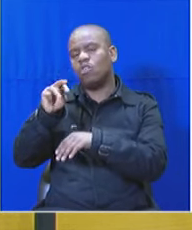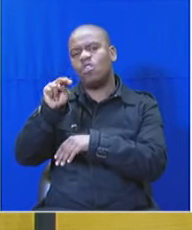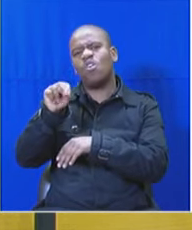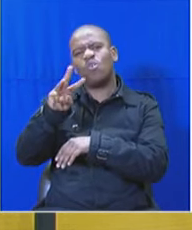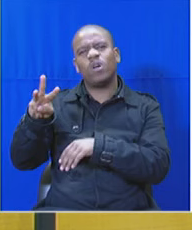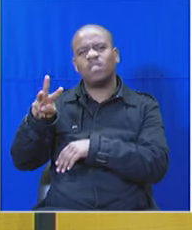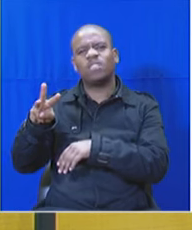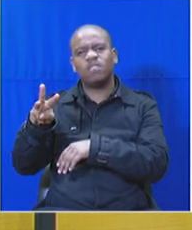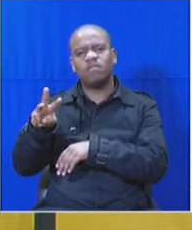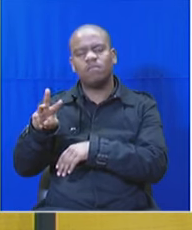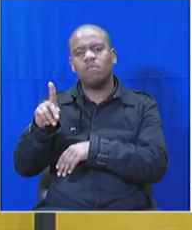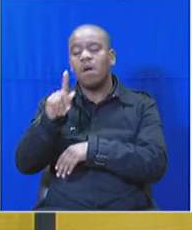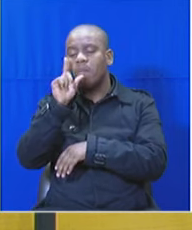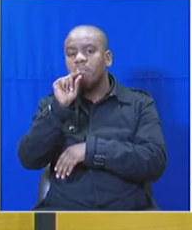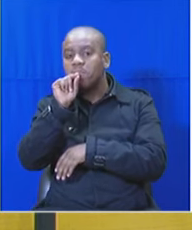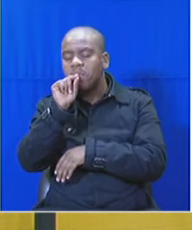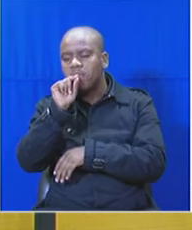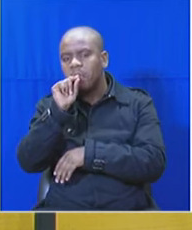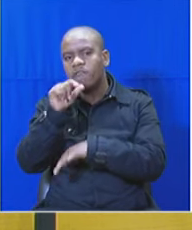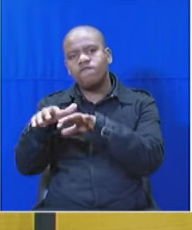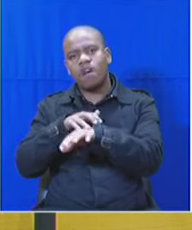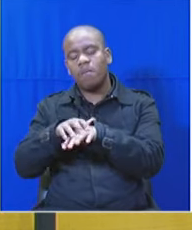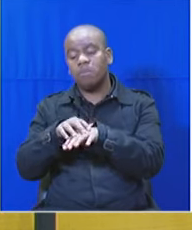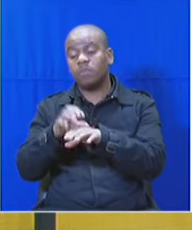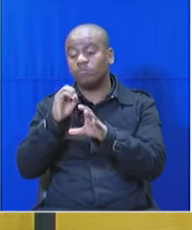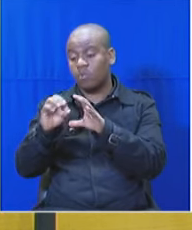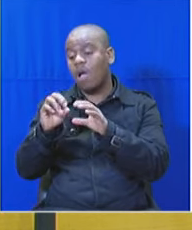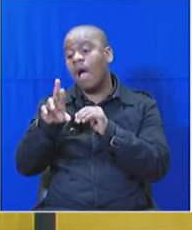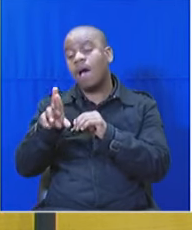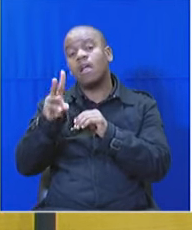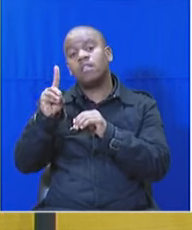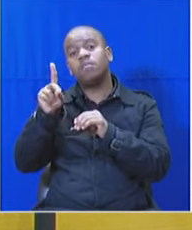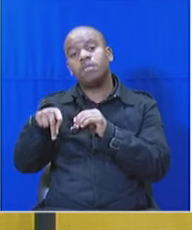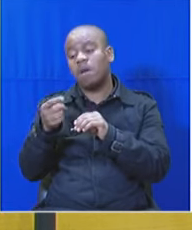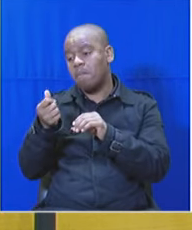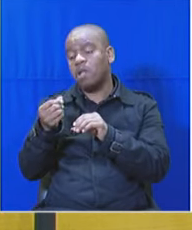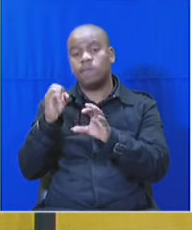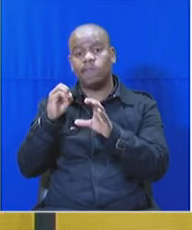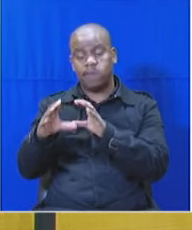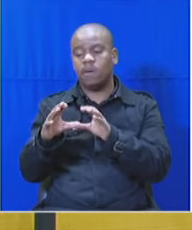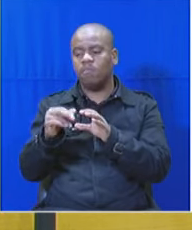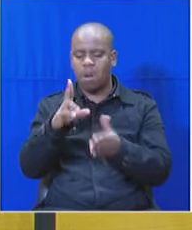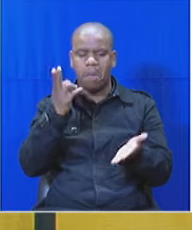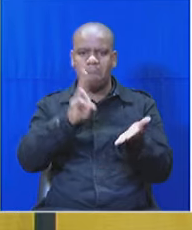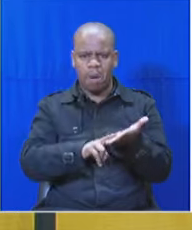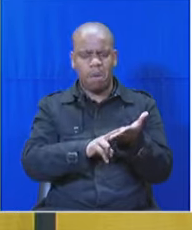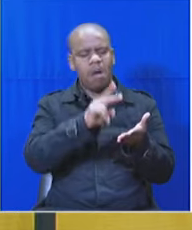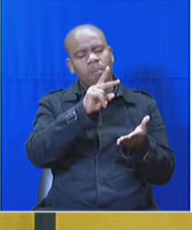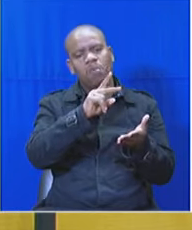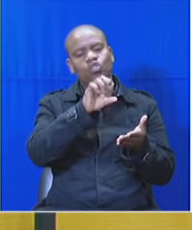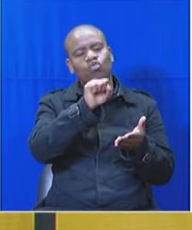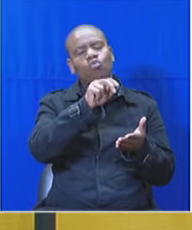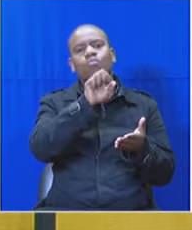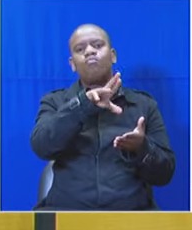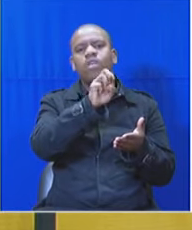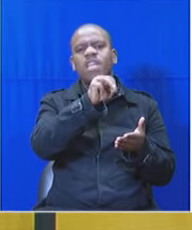poultry district in which received RADP money, now has a contract with Supreme Poultry, to whom they